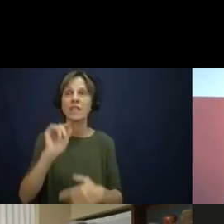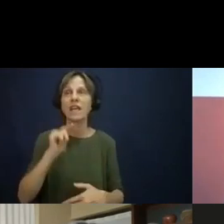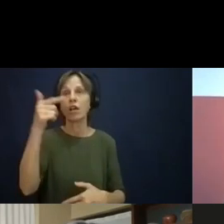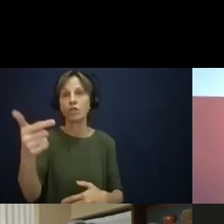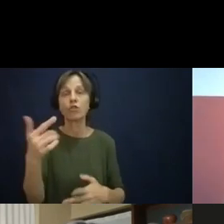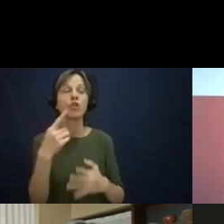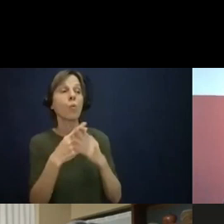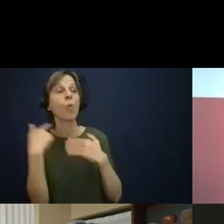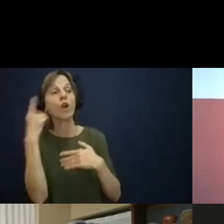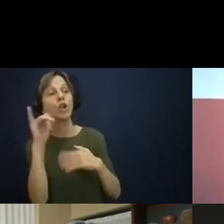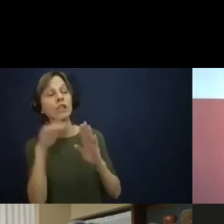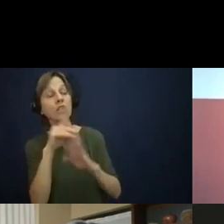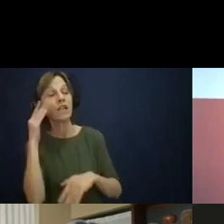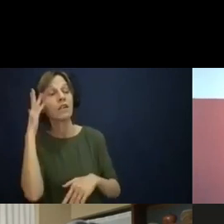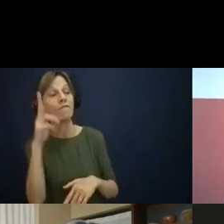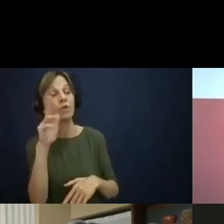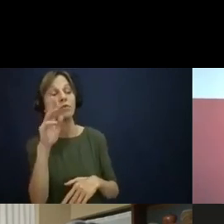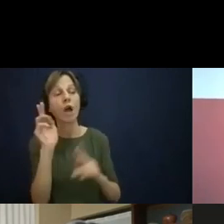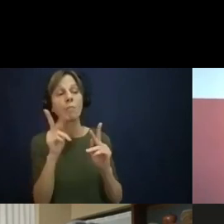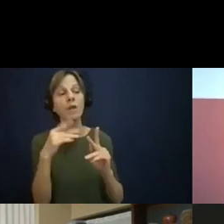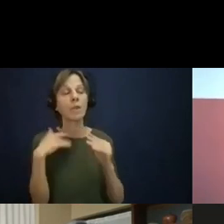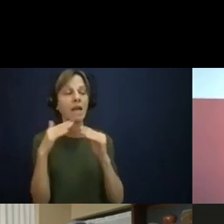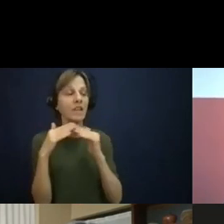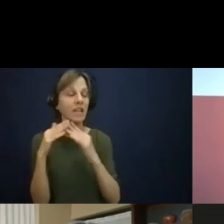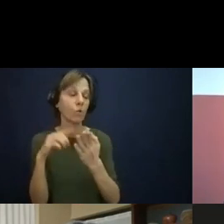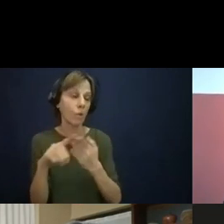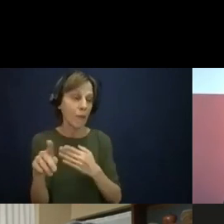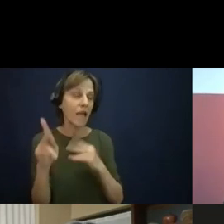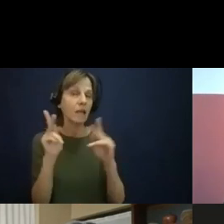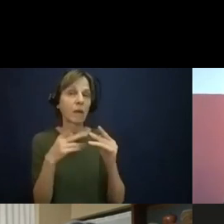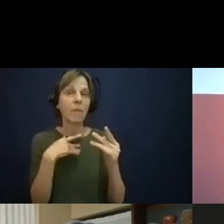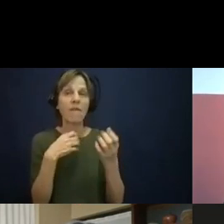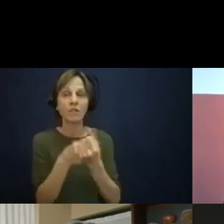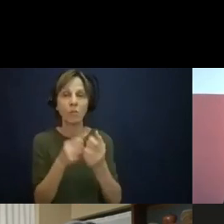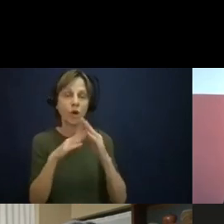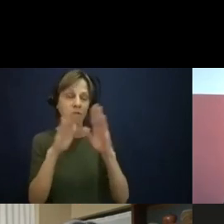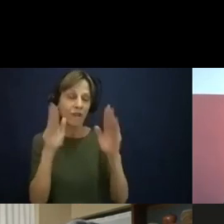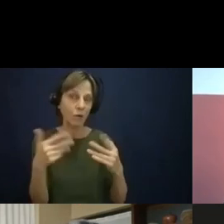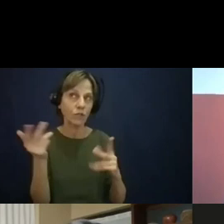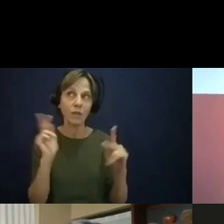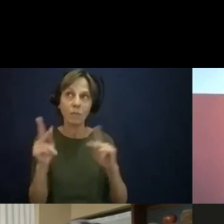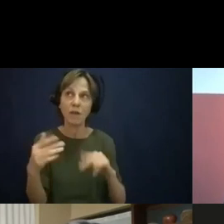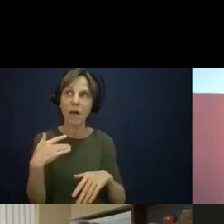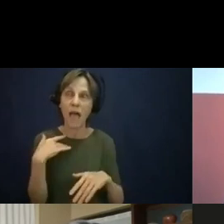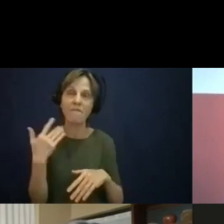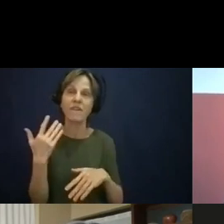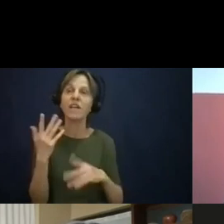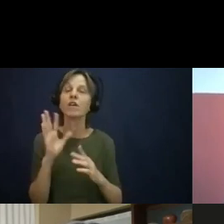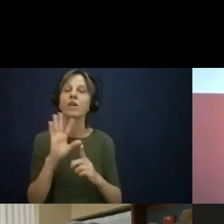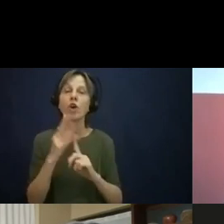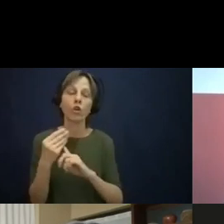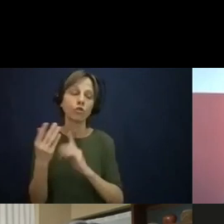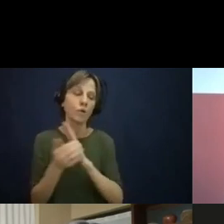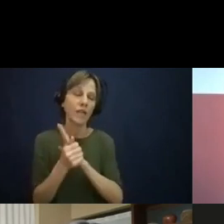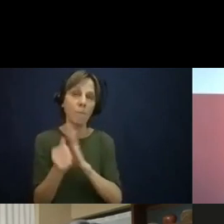looks like in the future, people having equal pay, people having supportive housing, people having culturally competent doctors and